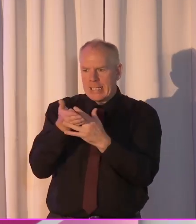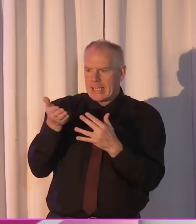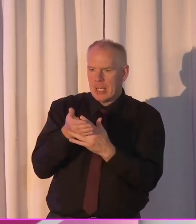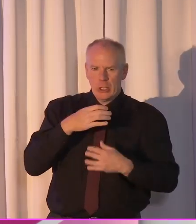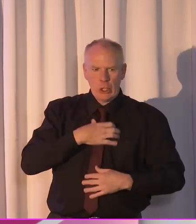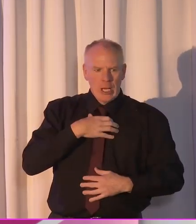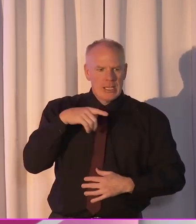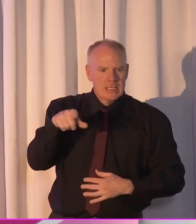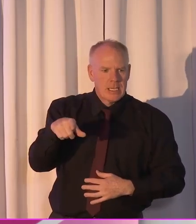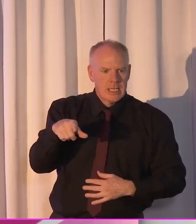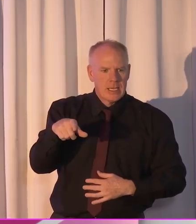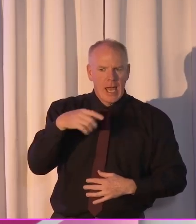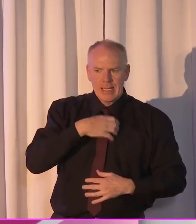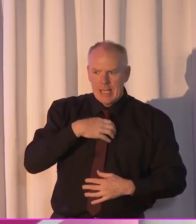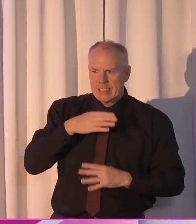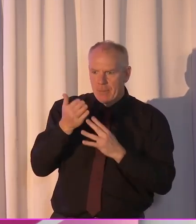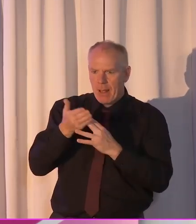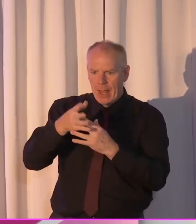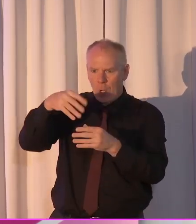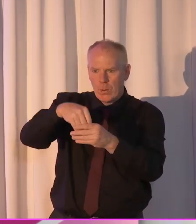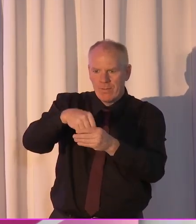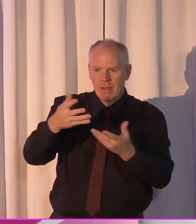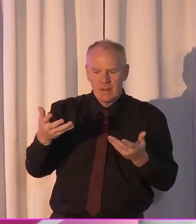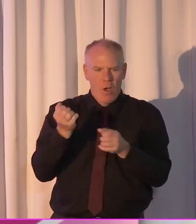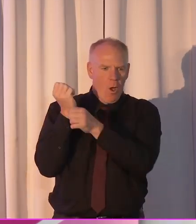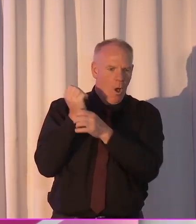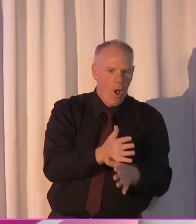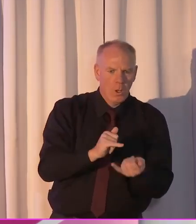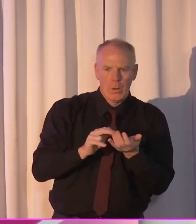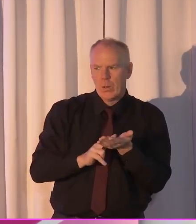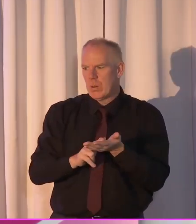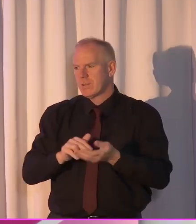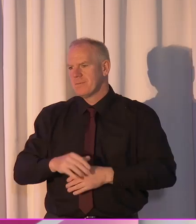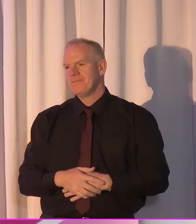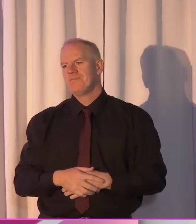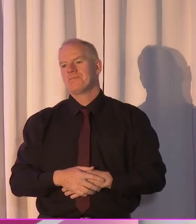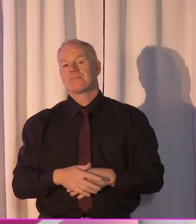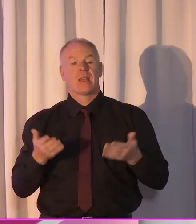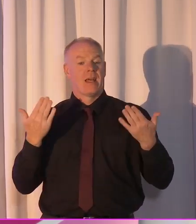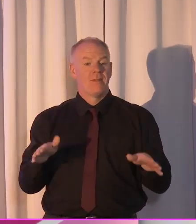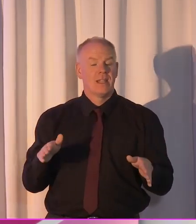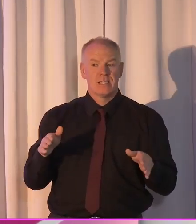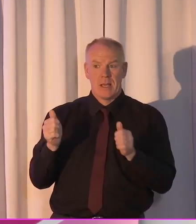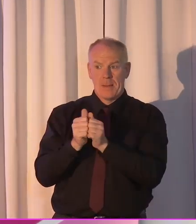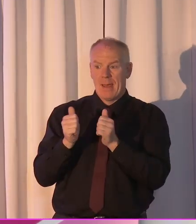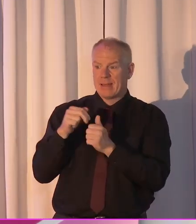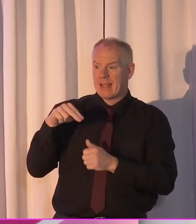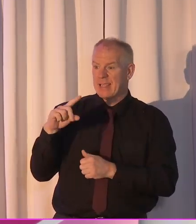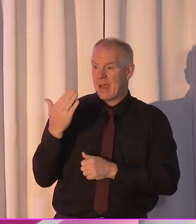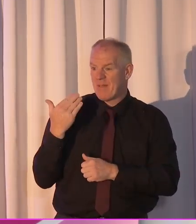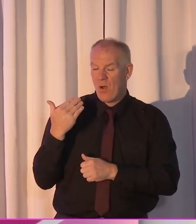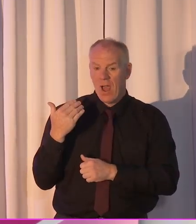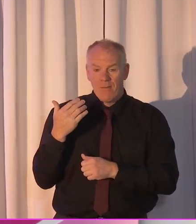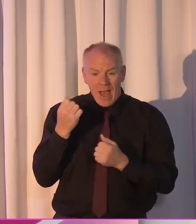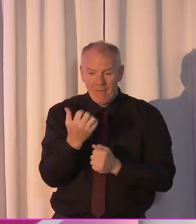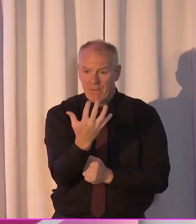toilet, but it needs to be accessible, inclusive for all. As I said when I met with the NDA earlier on, if I have